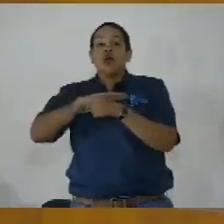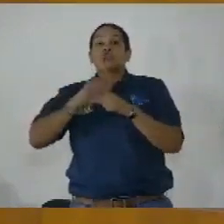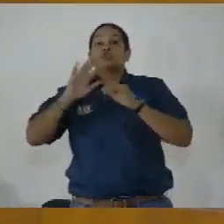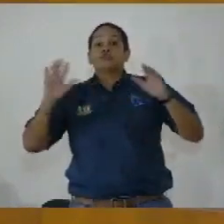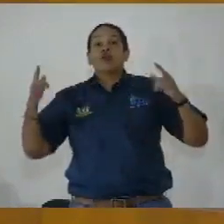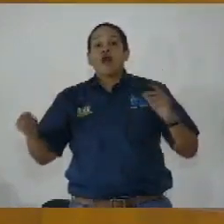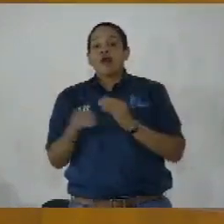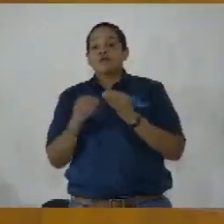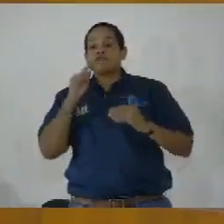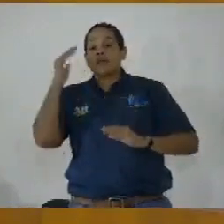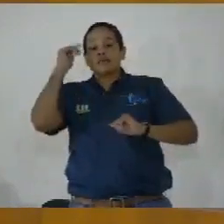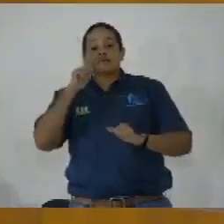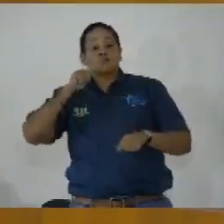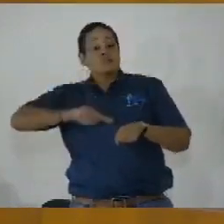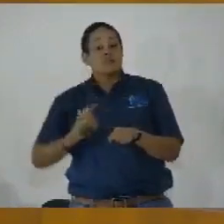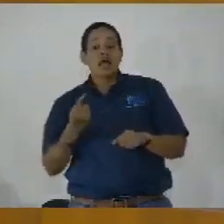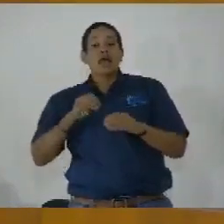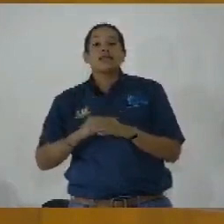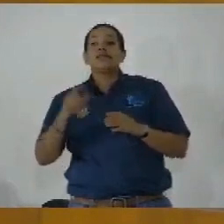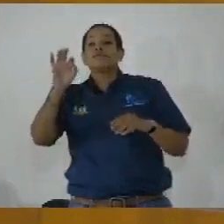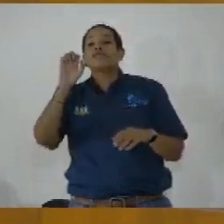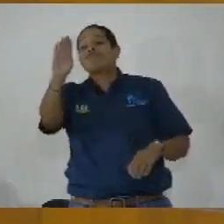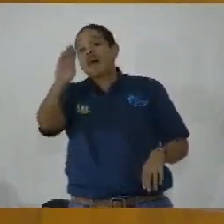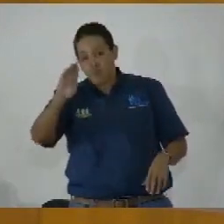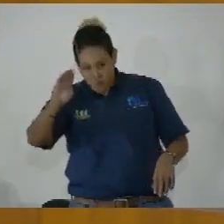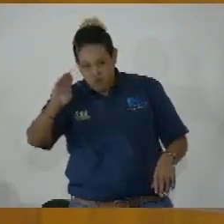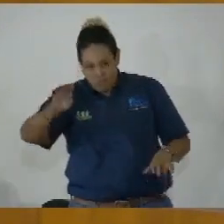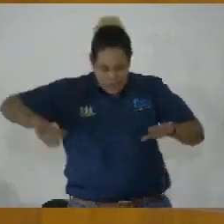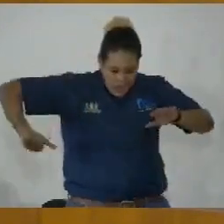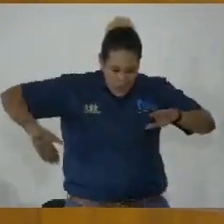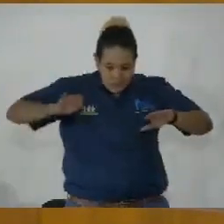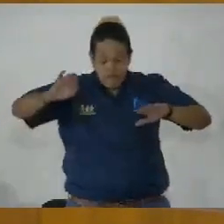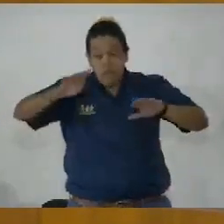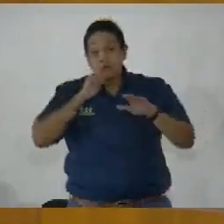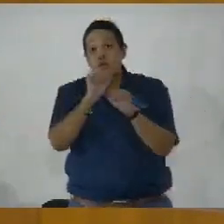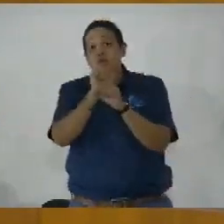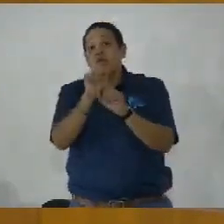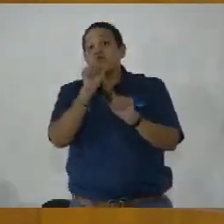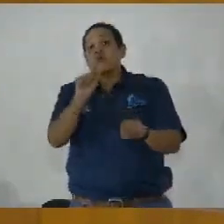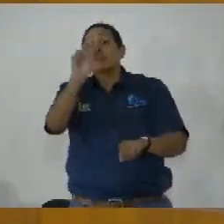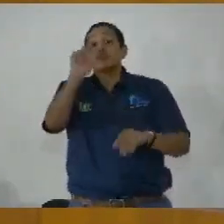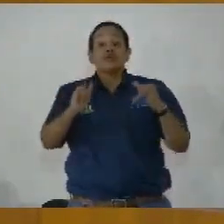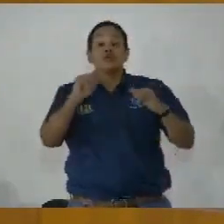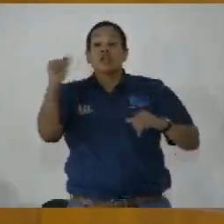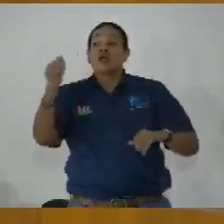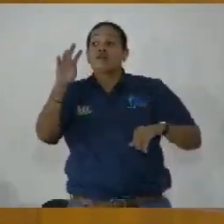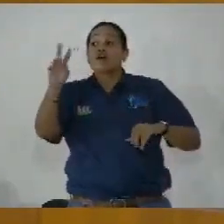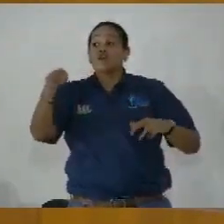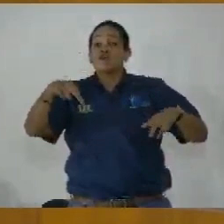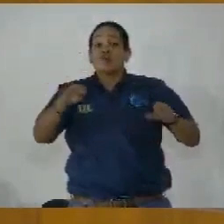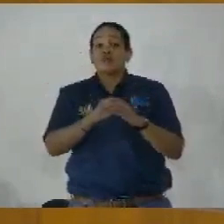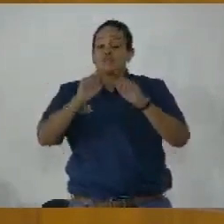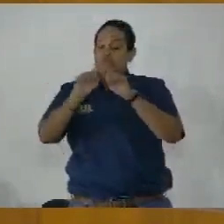is expected to commence in late February. And Work Order 3, which is another 42 roads